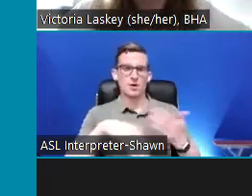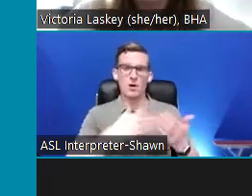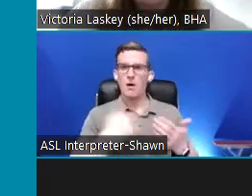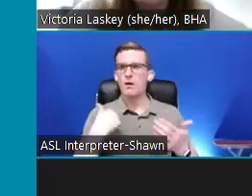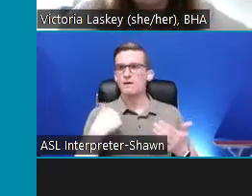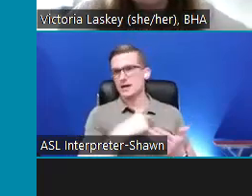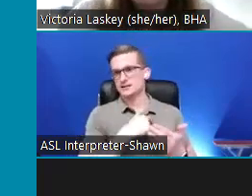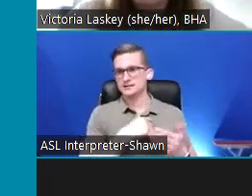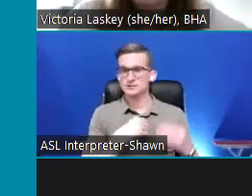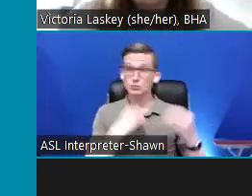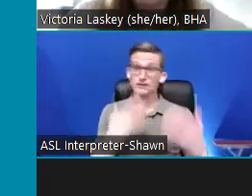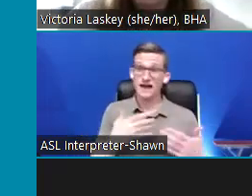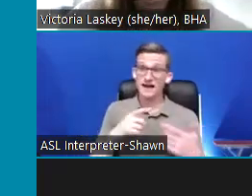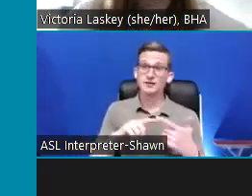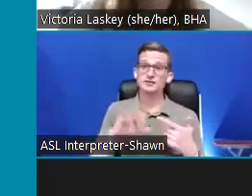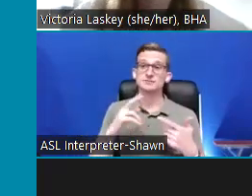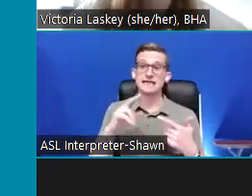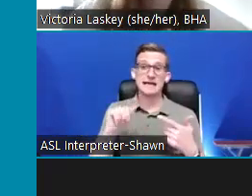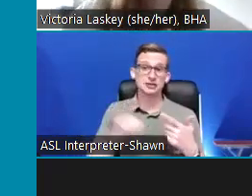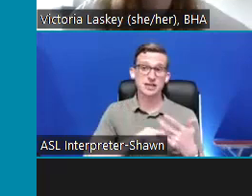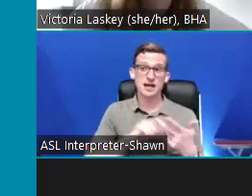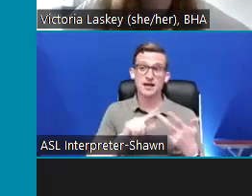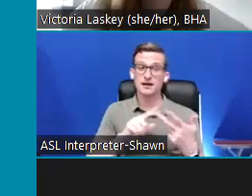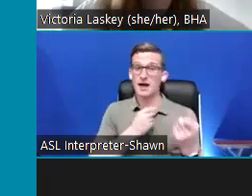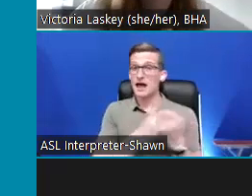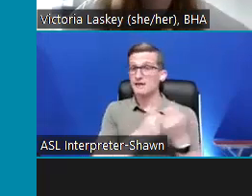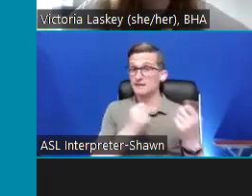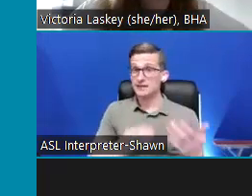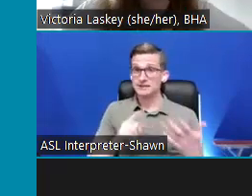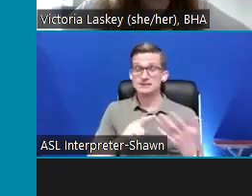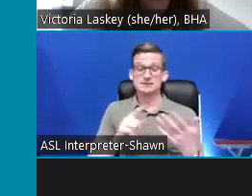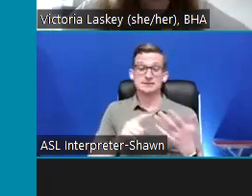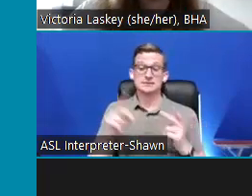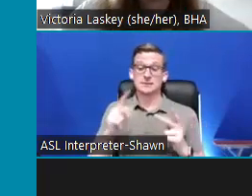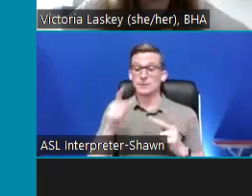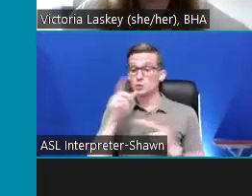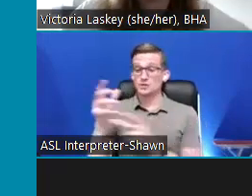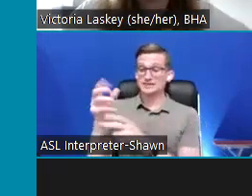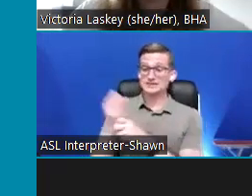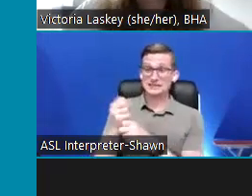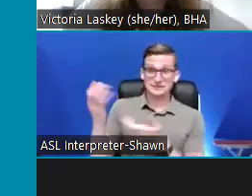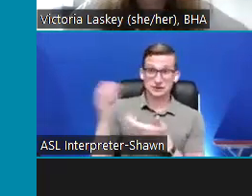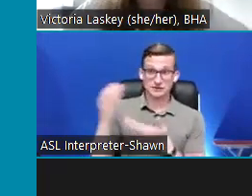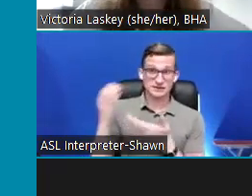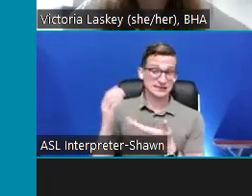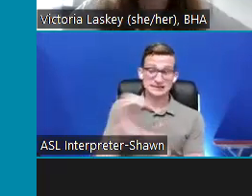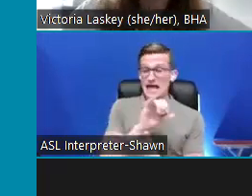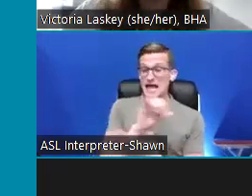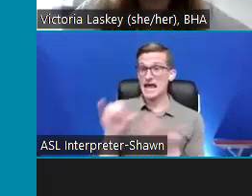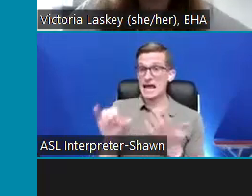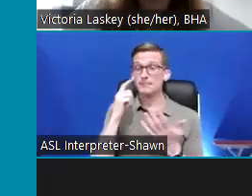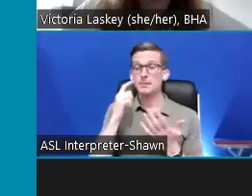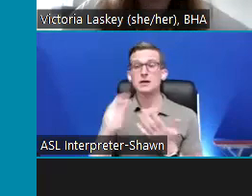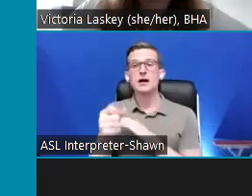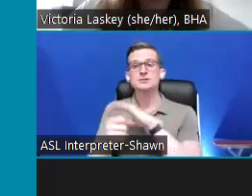and people who receive services alike, because restraint and seclusion, while at some level could be